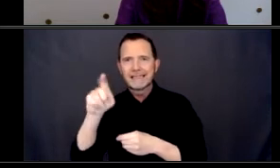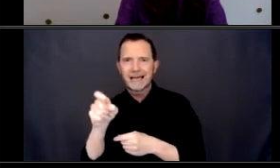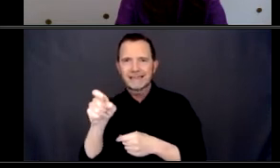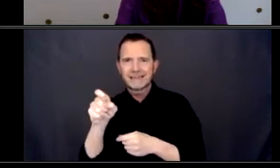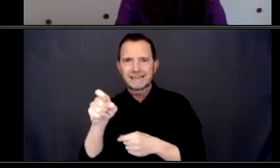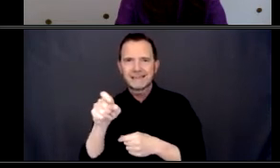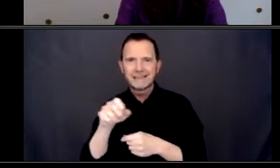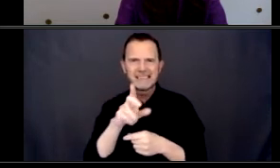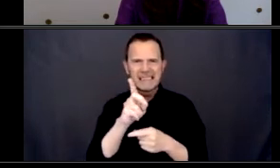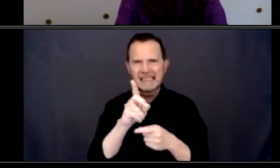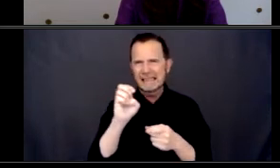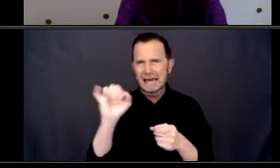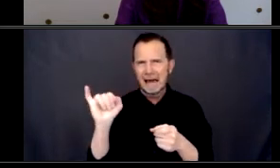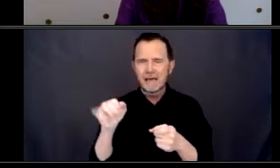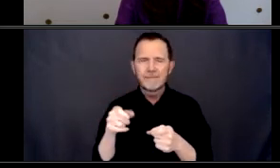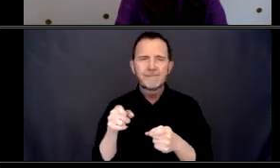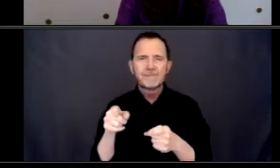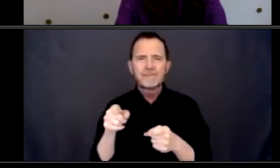kind